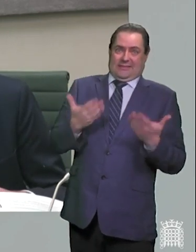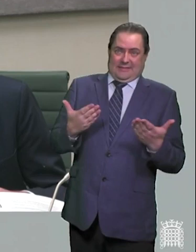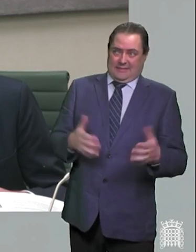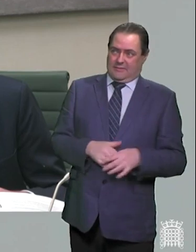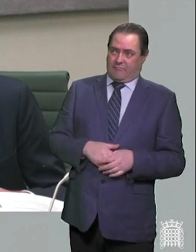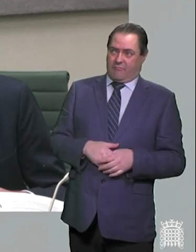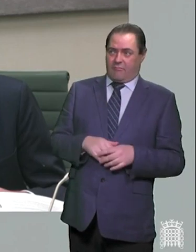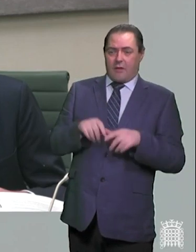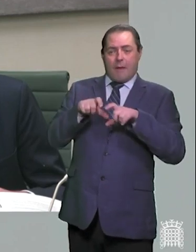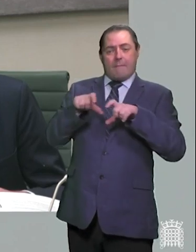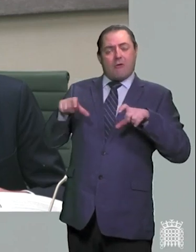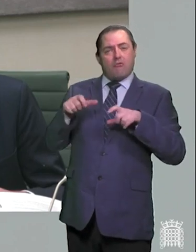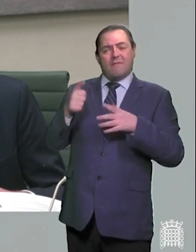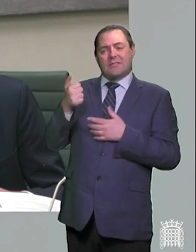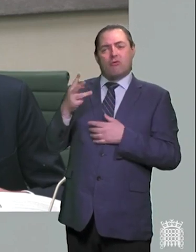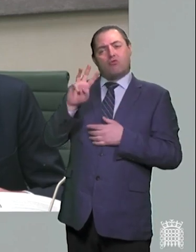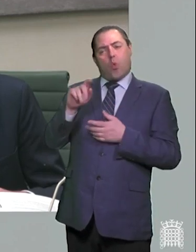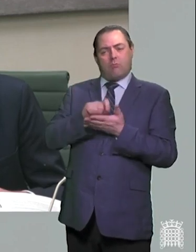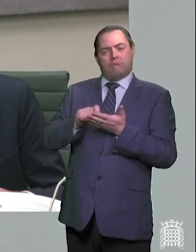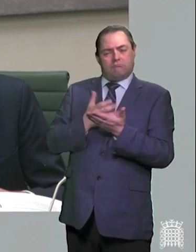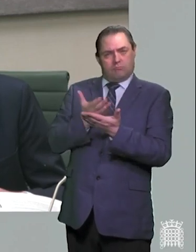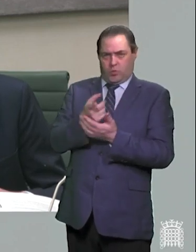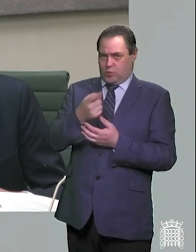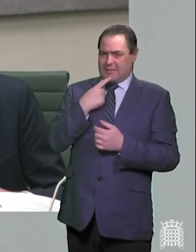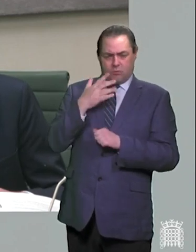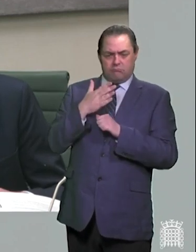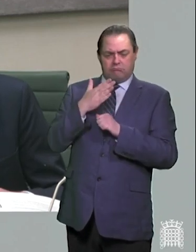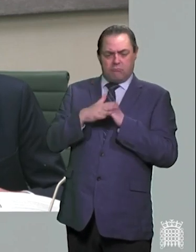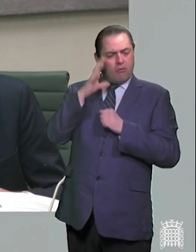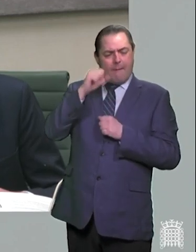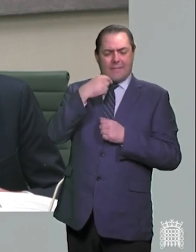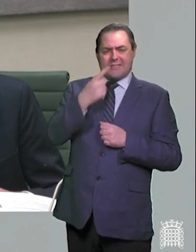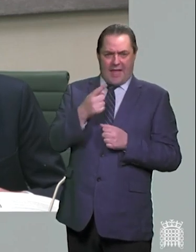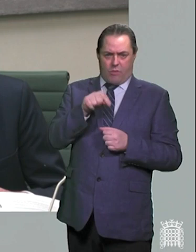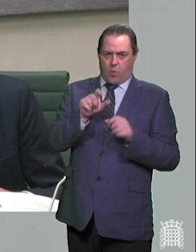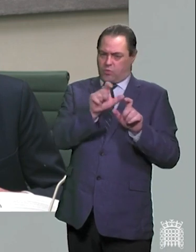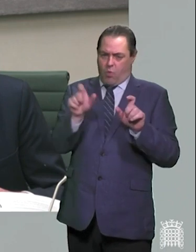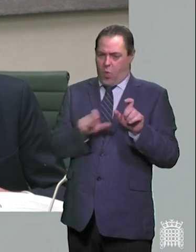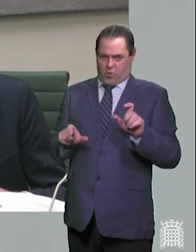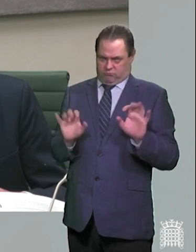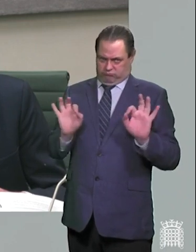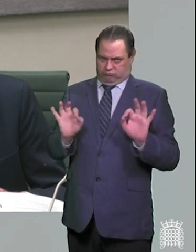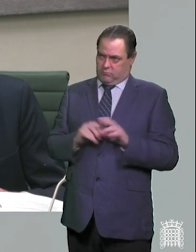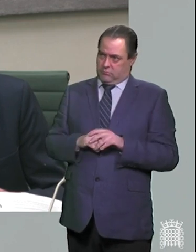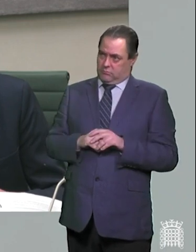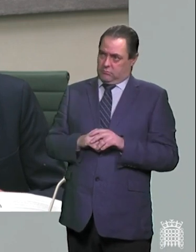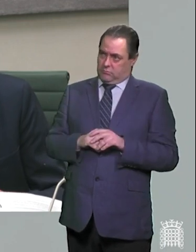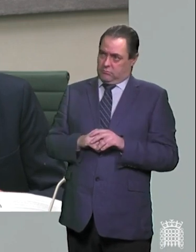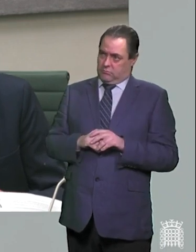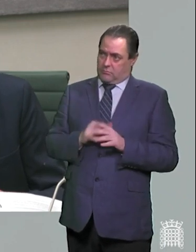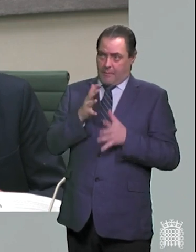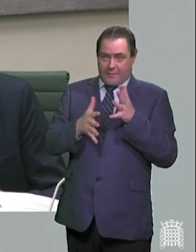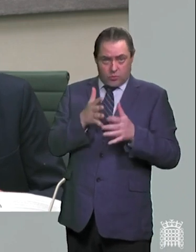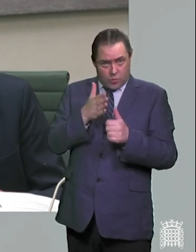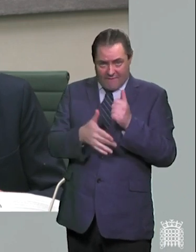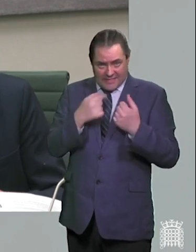evidence, your written submission, you do say that you don't remember saying that, those particular words, but are you therefore denying that